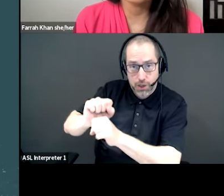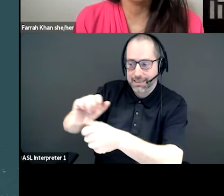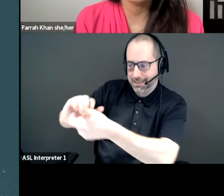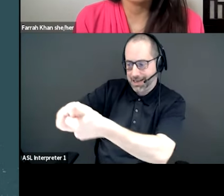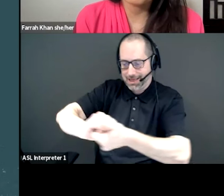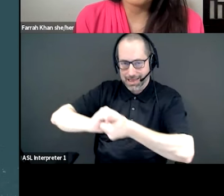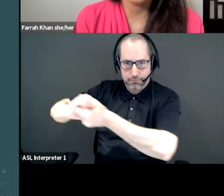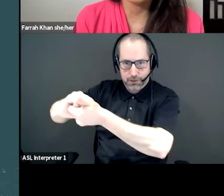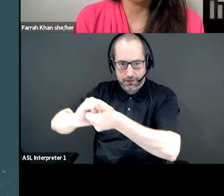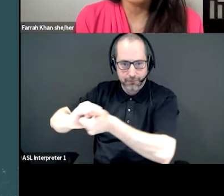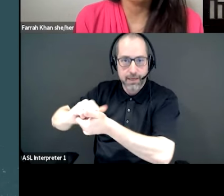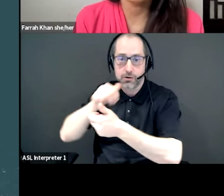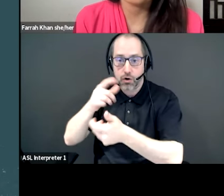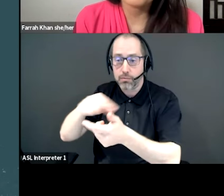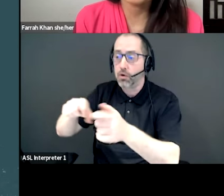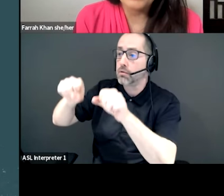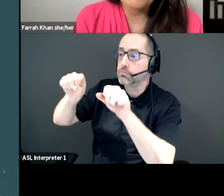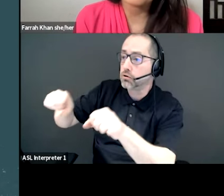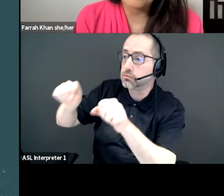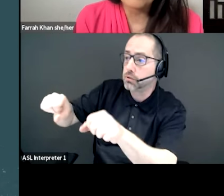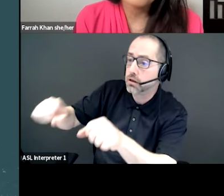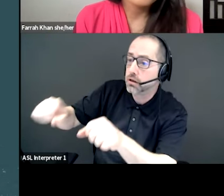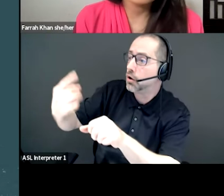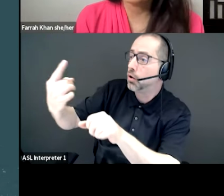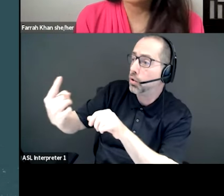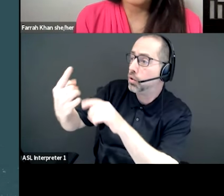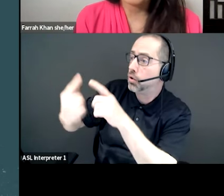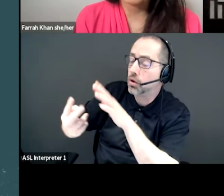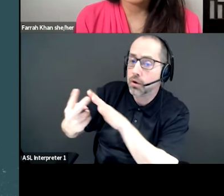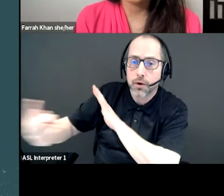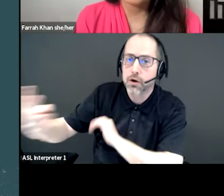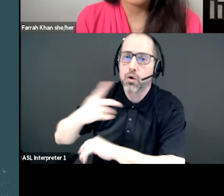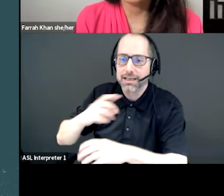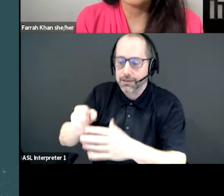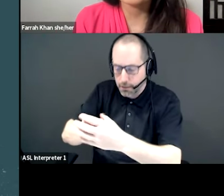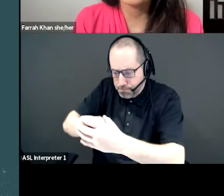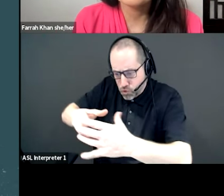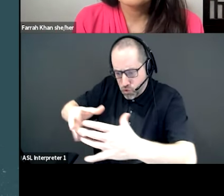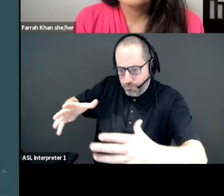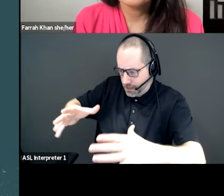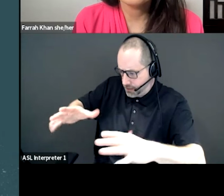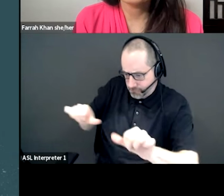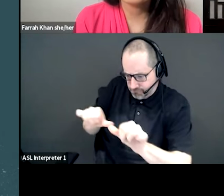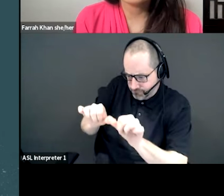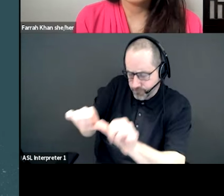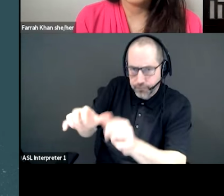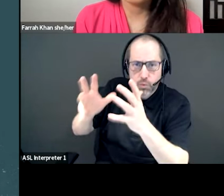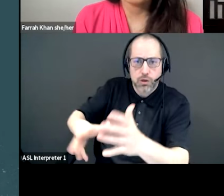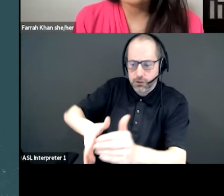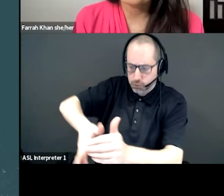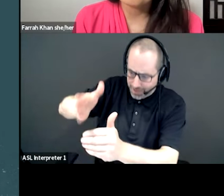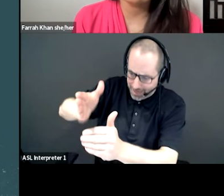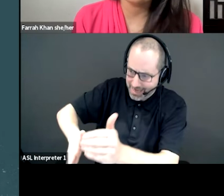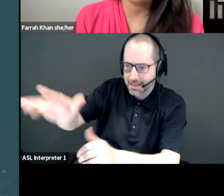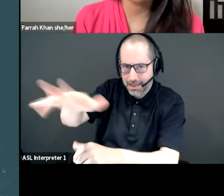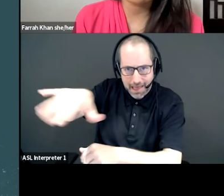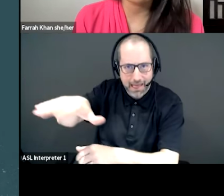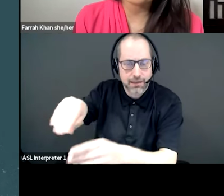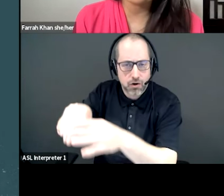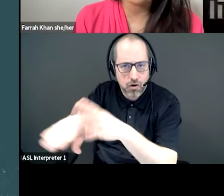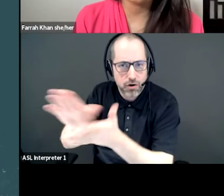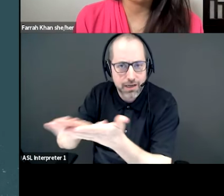possibility seeds. This is about a movement that wants to end this work that didn't start with us and will not end with us. And I just want to thank all the people on